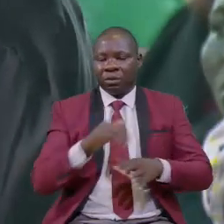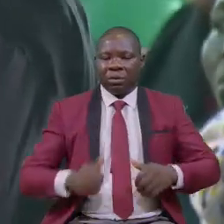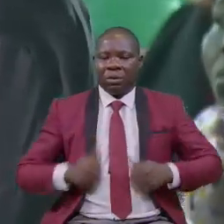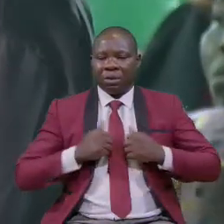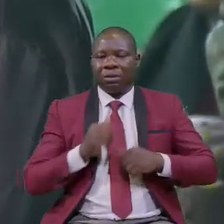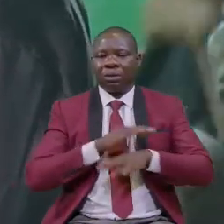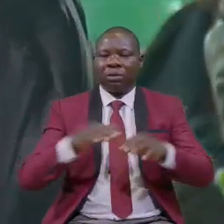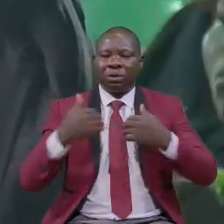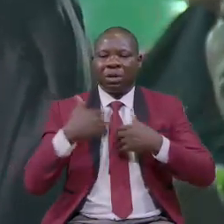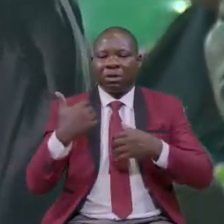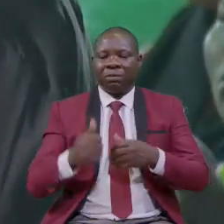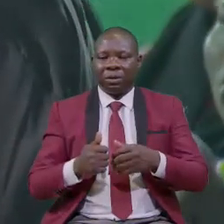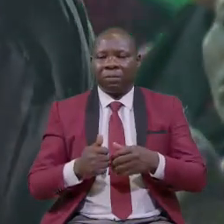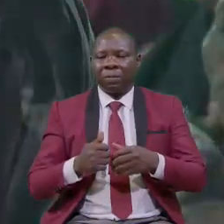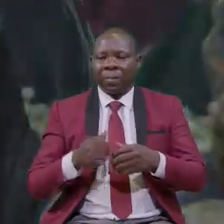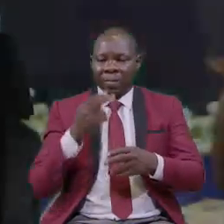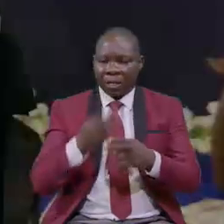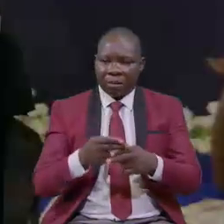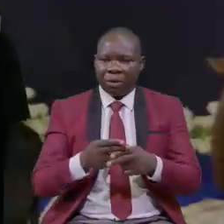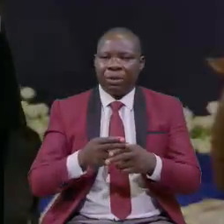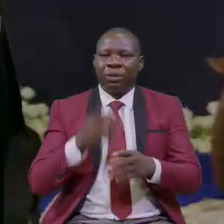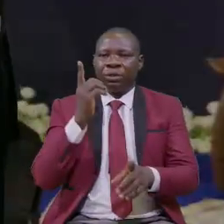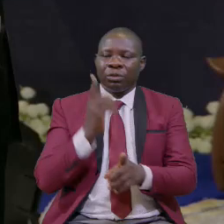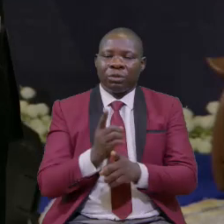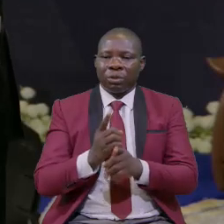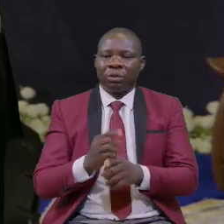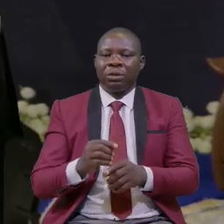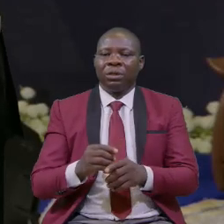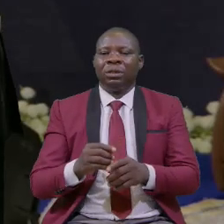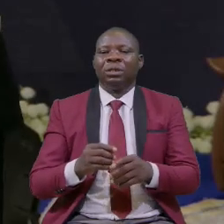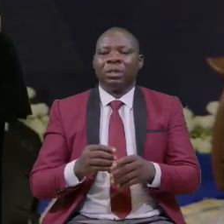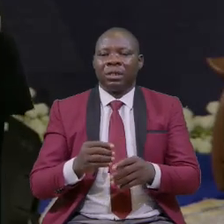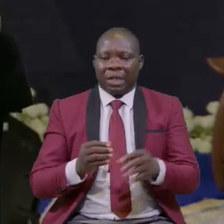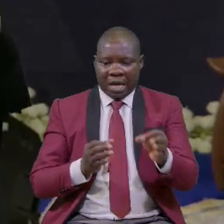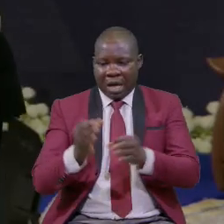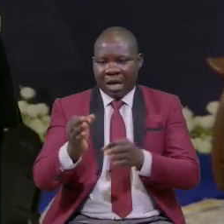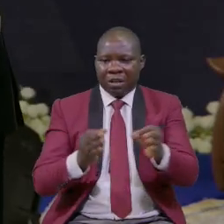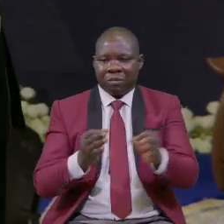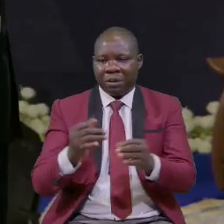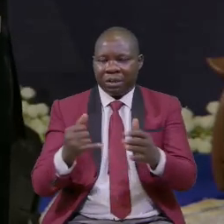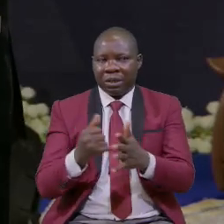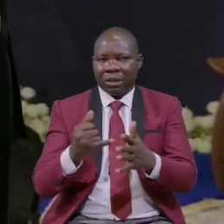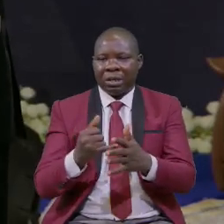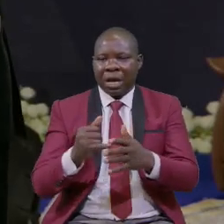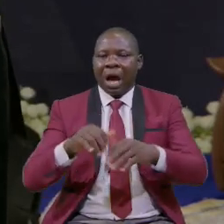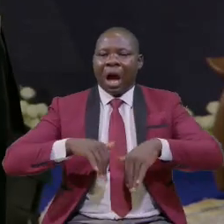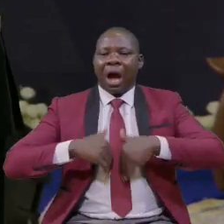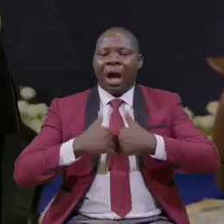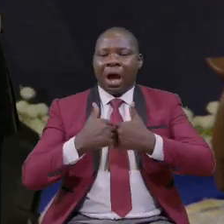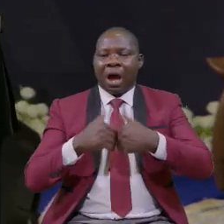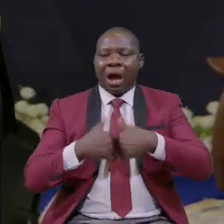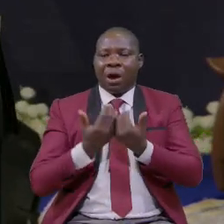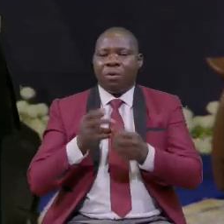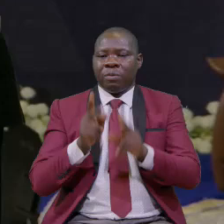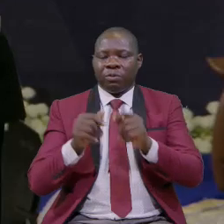just give a description. Probably you live behind a particular place and maybe a popular place. You can